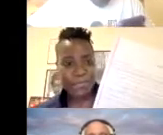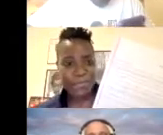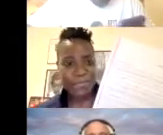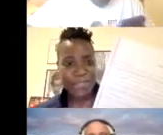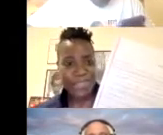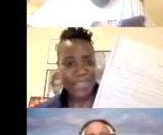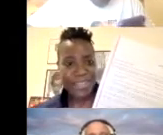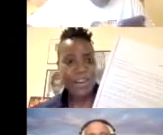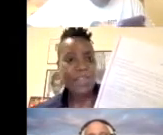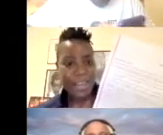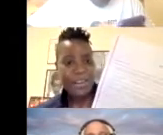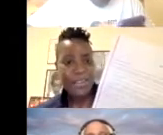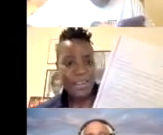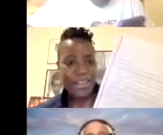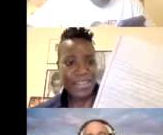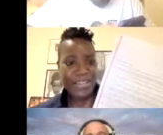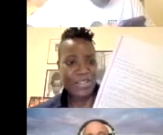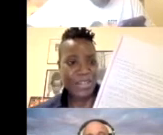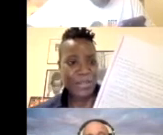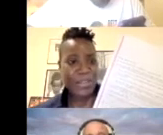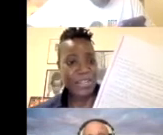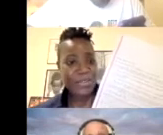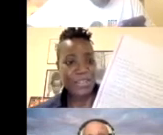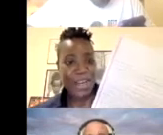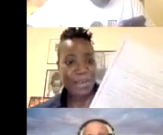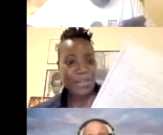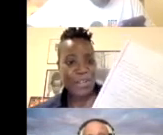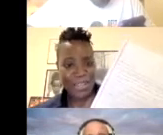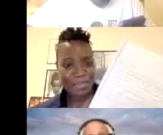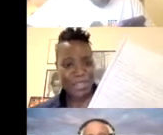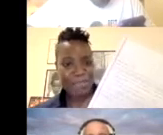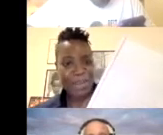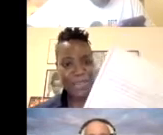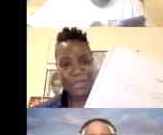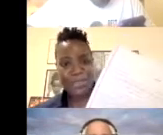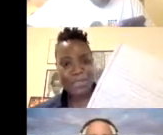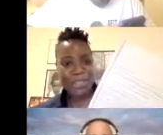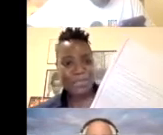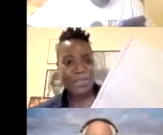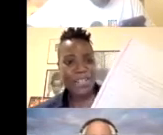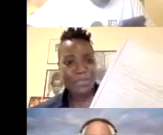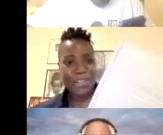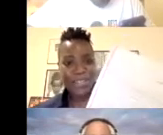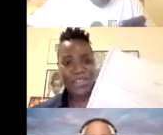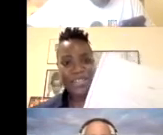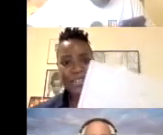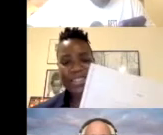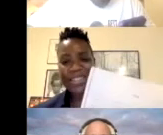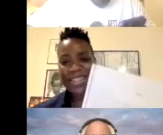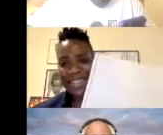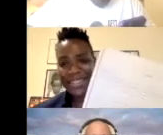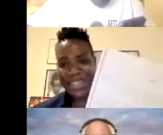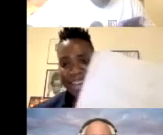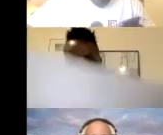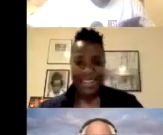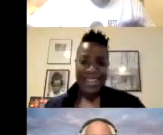okay are you okay it tells you there if you'd like to receive a copy of transmission by fierce pussy please provide your mailing address using the